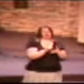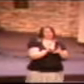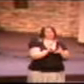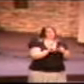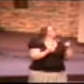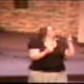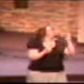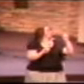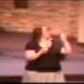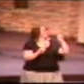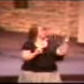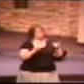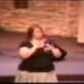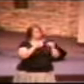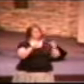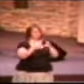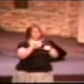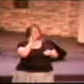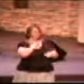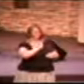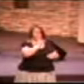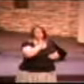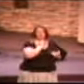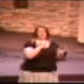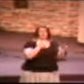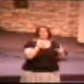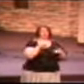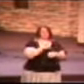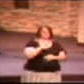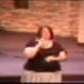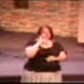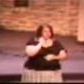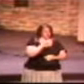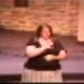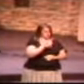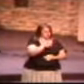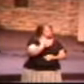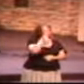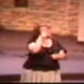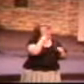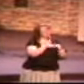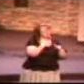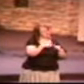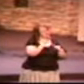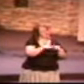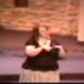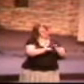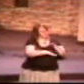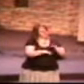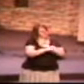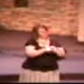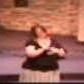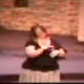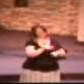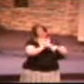unfortunately was the story of Israel at many points in their journey. Do you remember the little episode at the base of Mount Sinai?